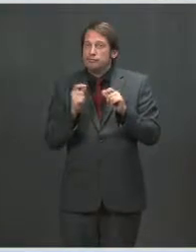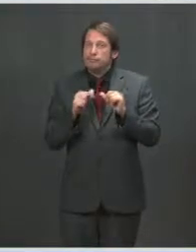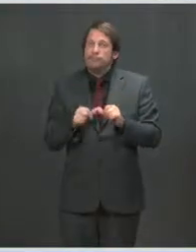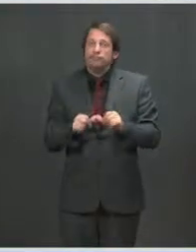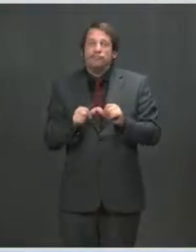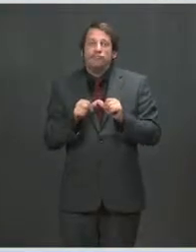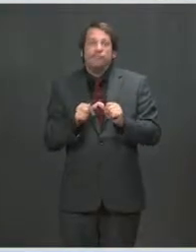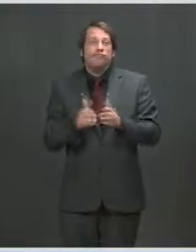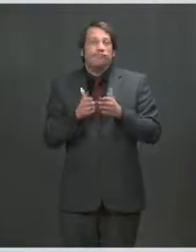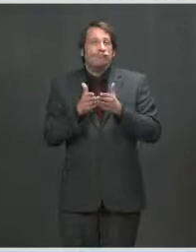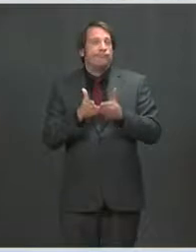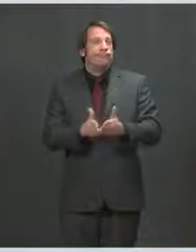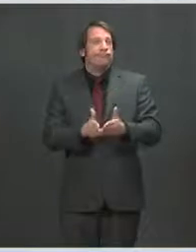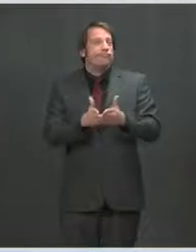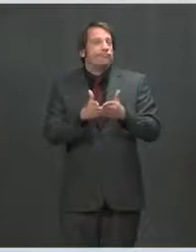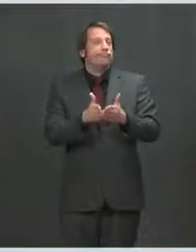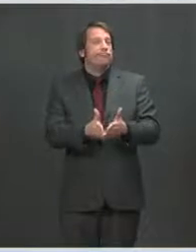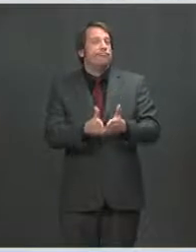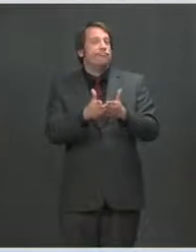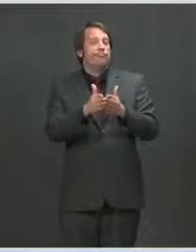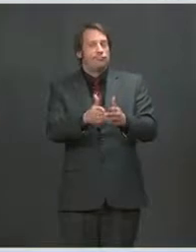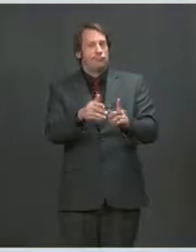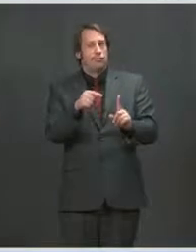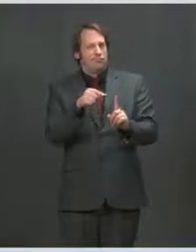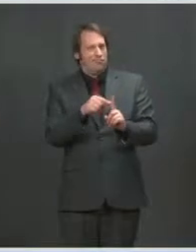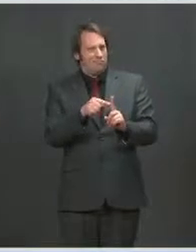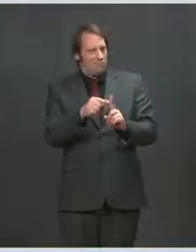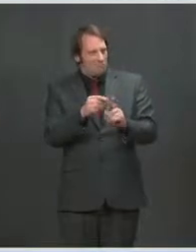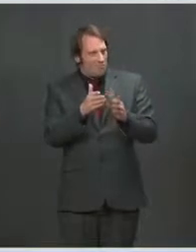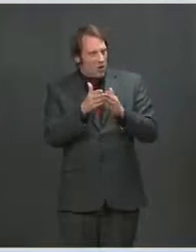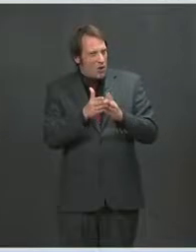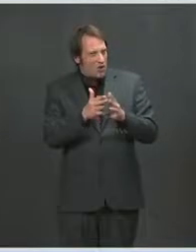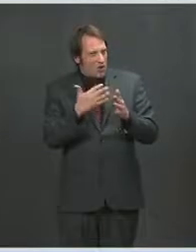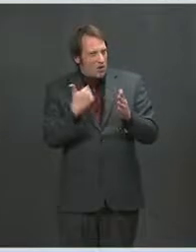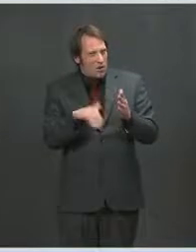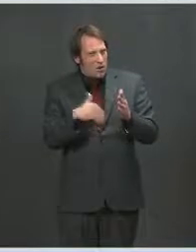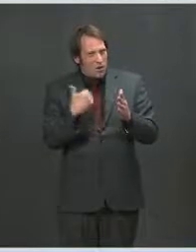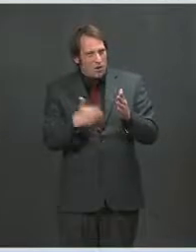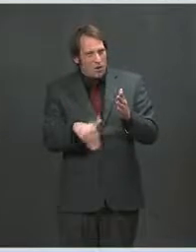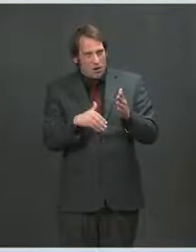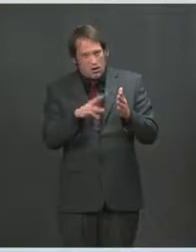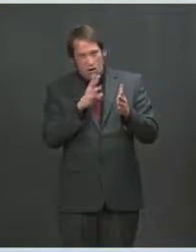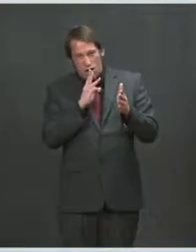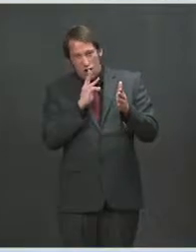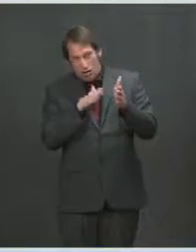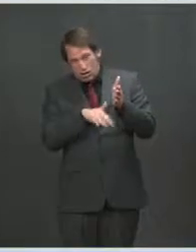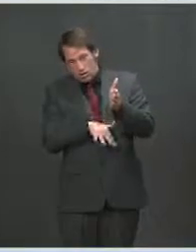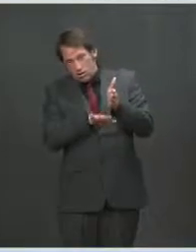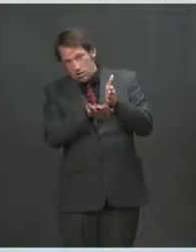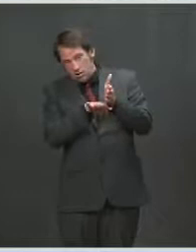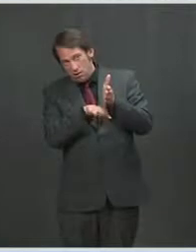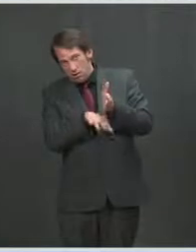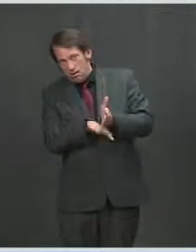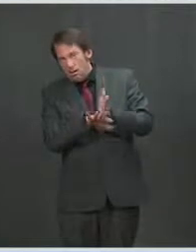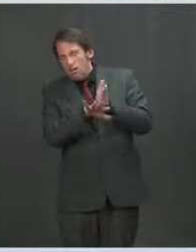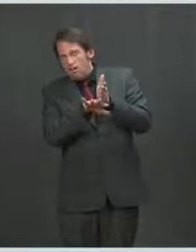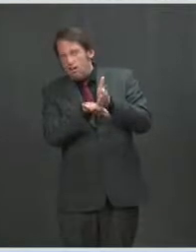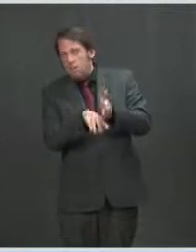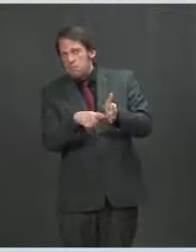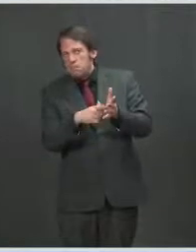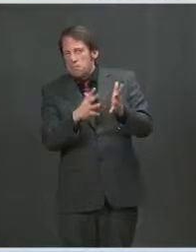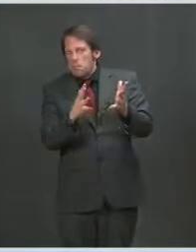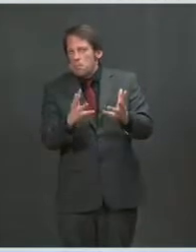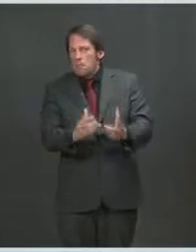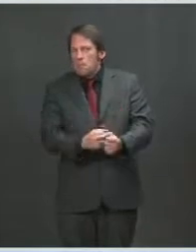of its power is unseen beneath the waves. The engines, the anchors, the rudder that gives it direction and